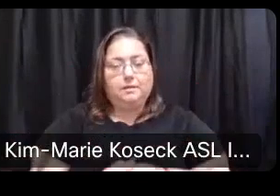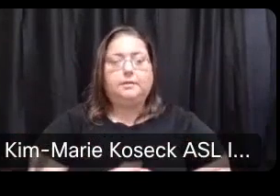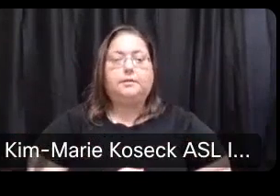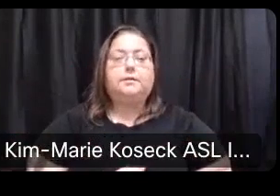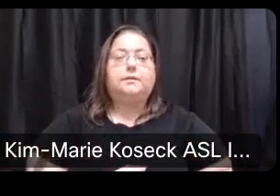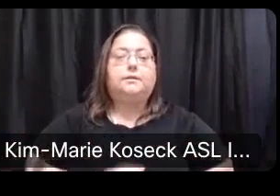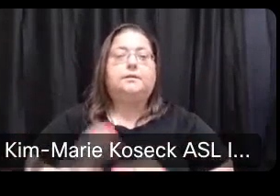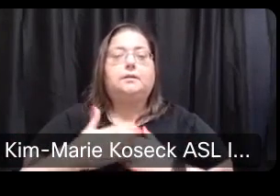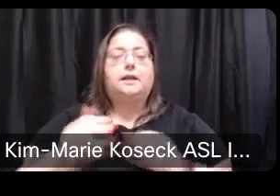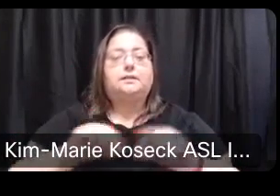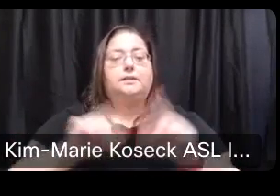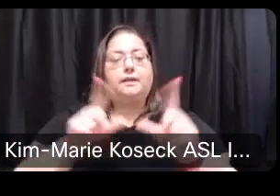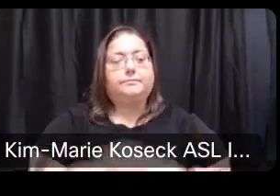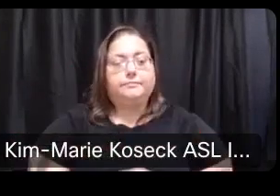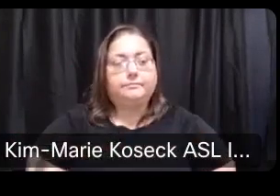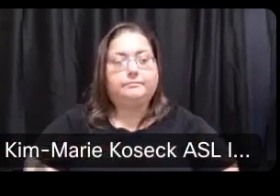Next slide.